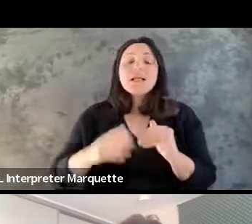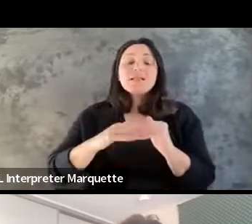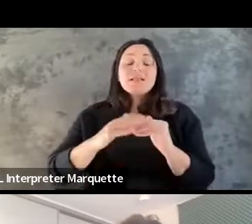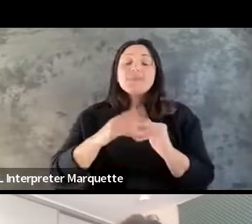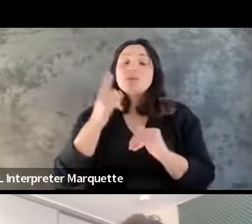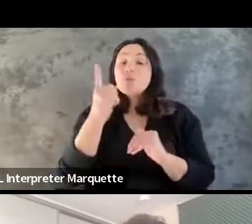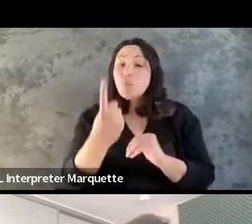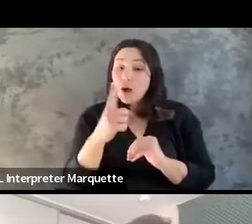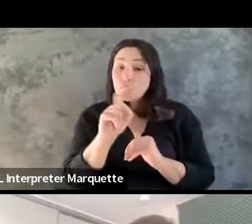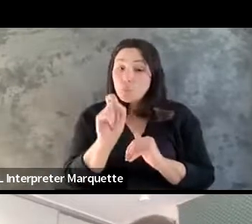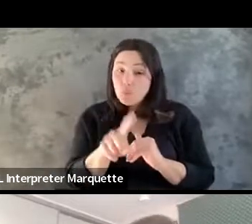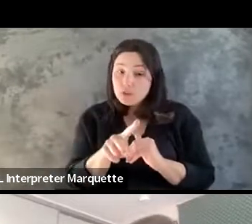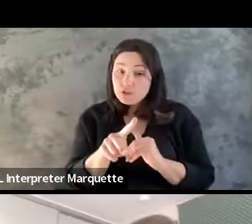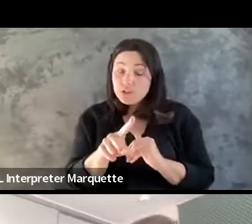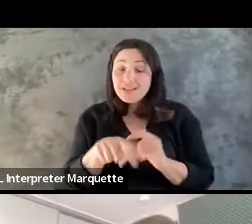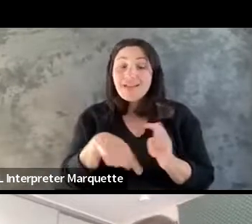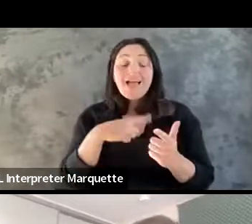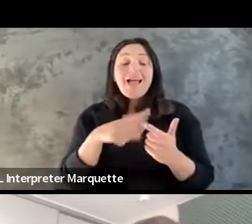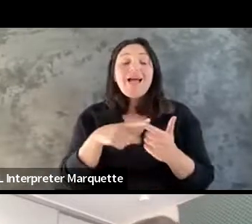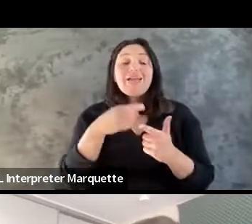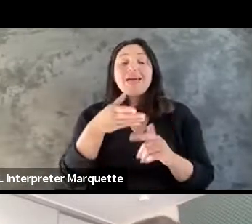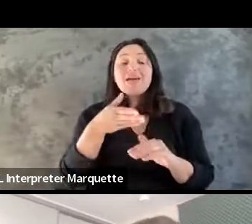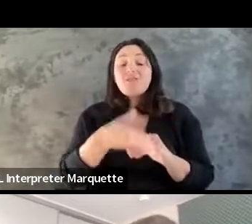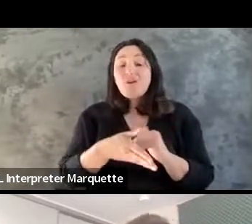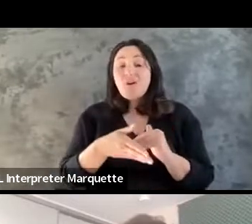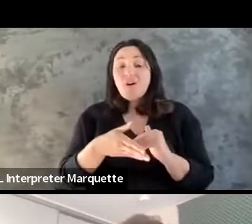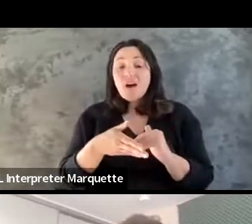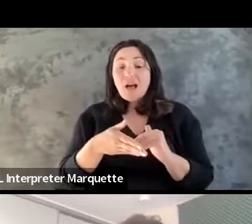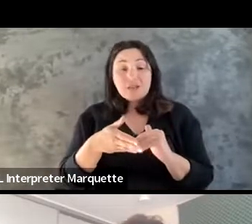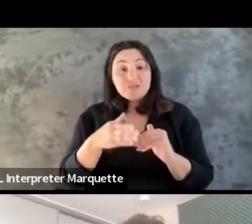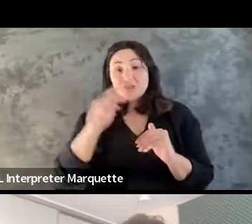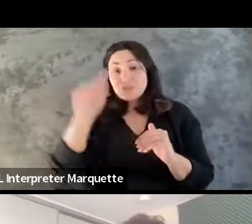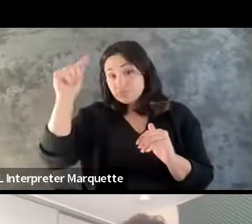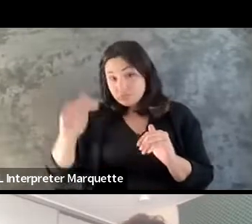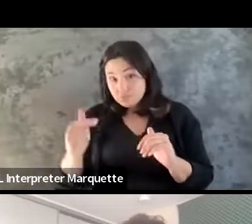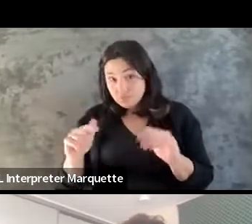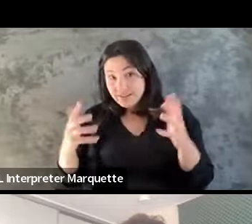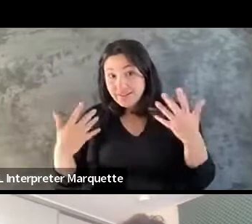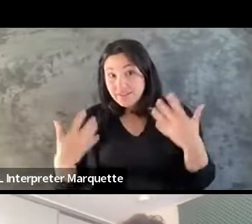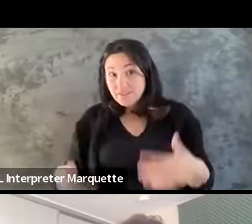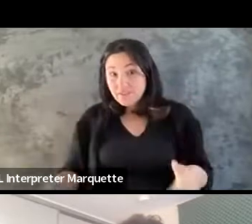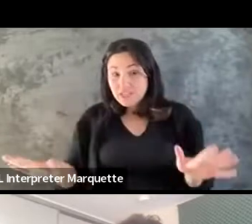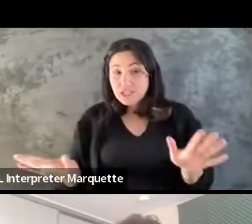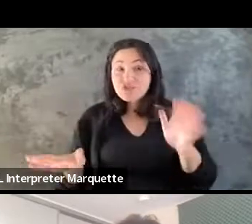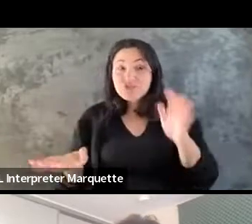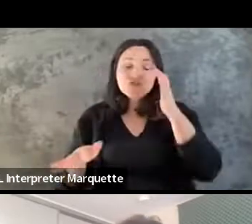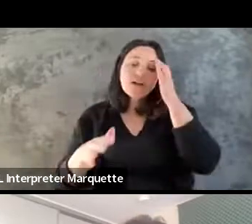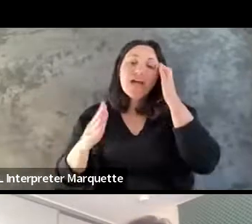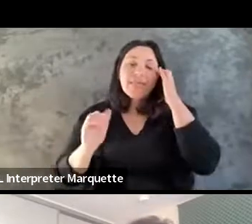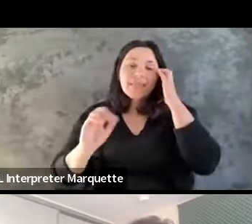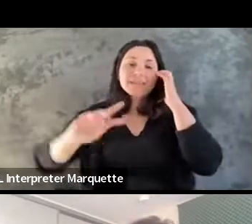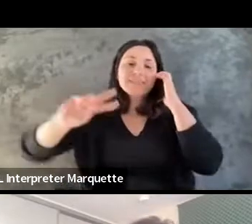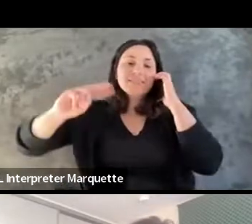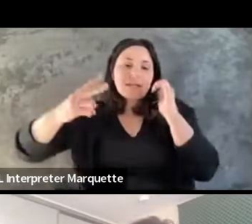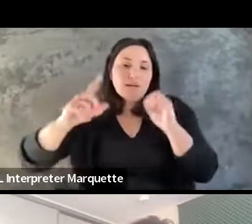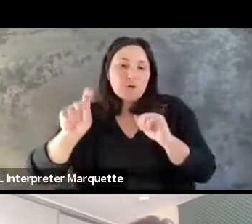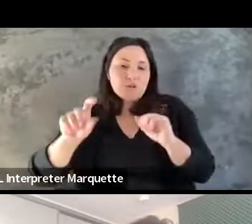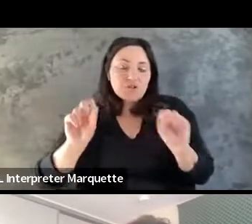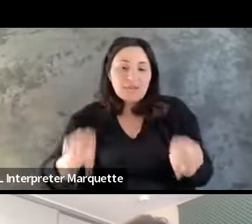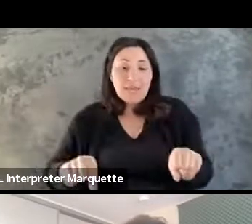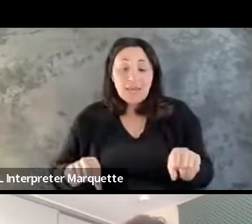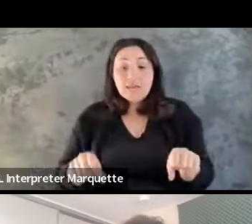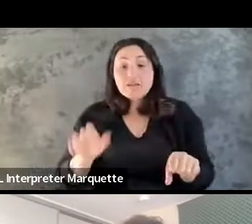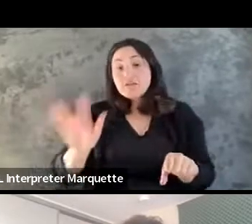all questions have been answered or the 60-minute time limit has been reached. When your name is called, please be prepared to